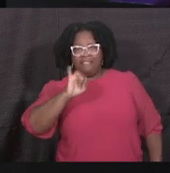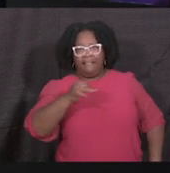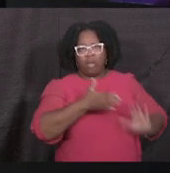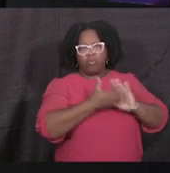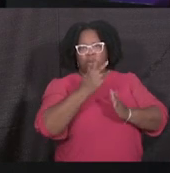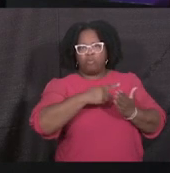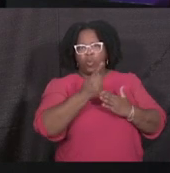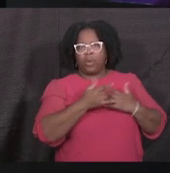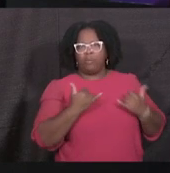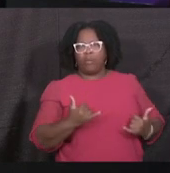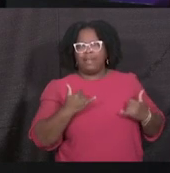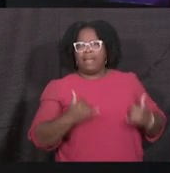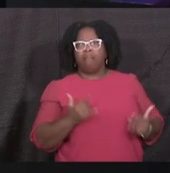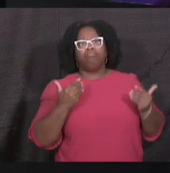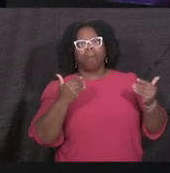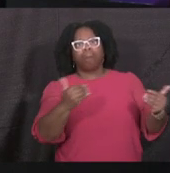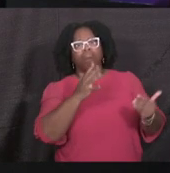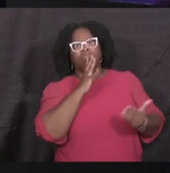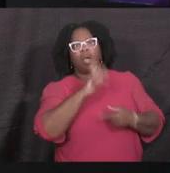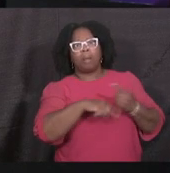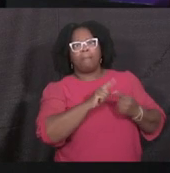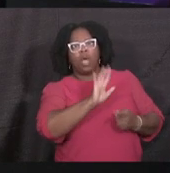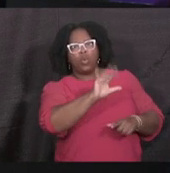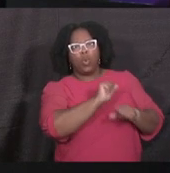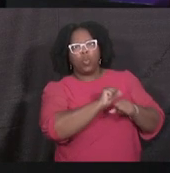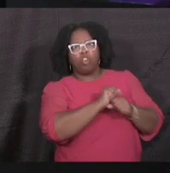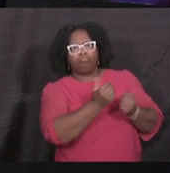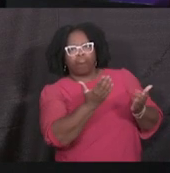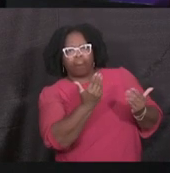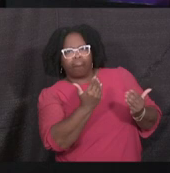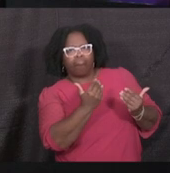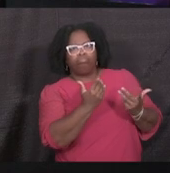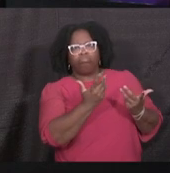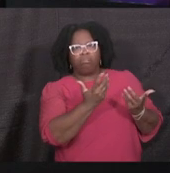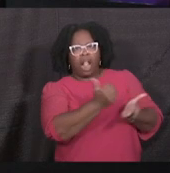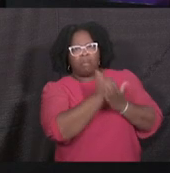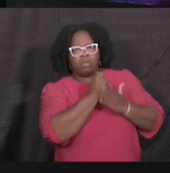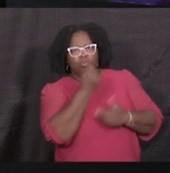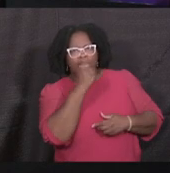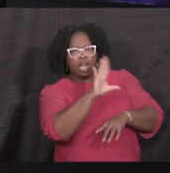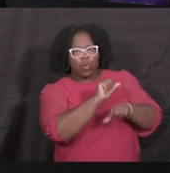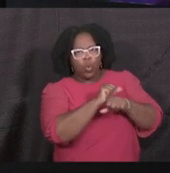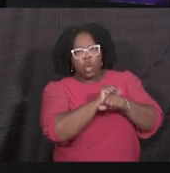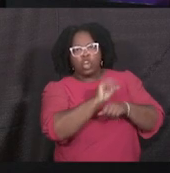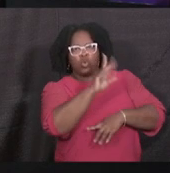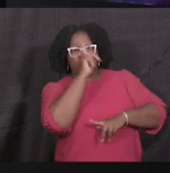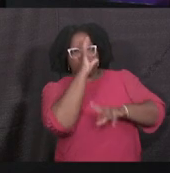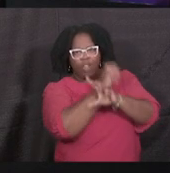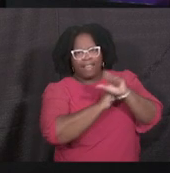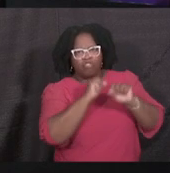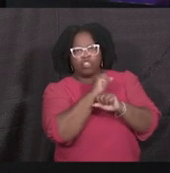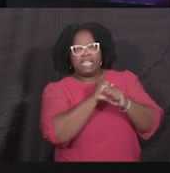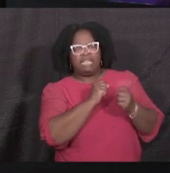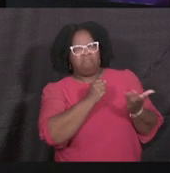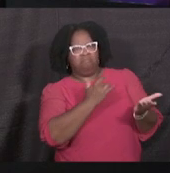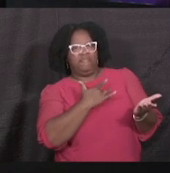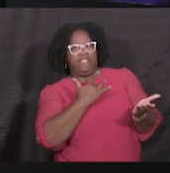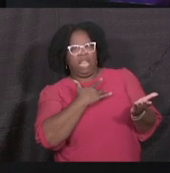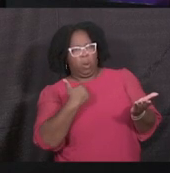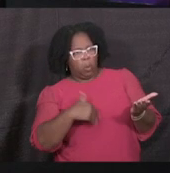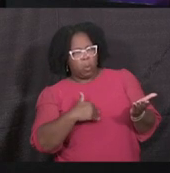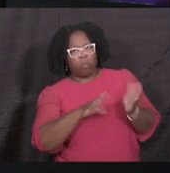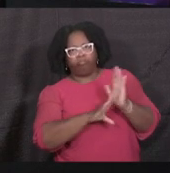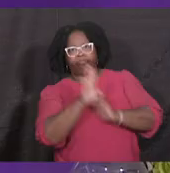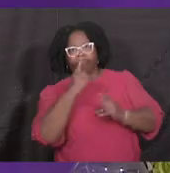So let's talk about some of the work that you're doing. Can you share some insight into your work and to your strategy? What have you found that is really, really